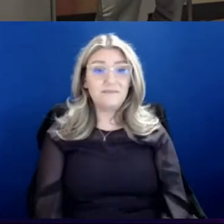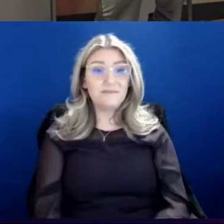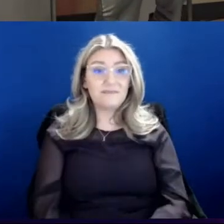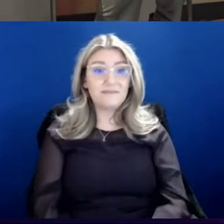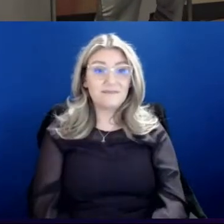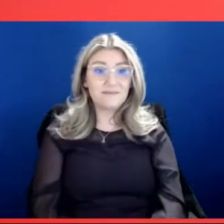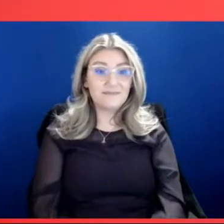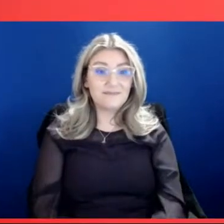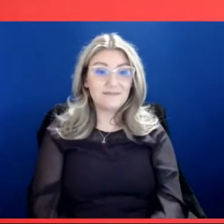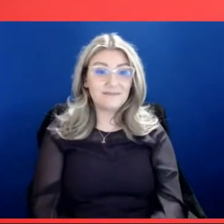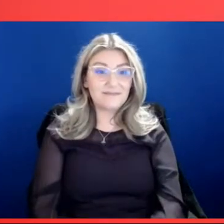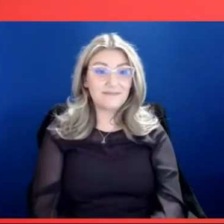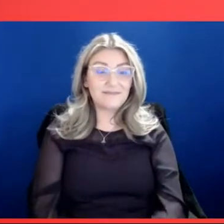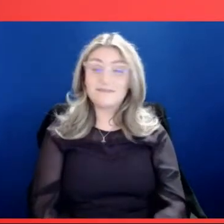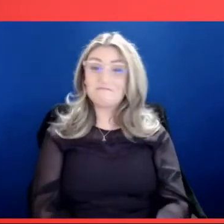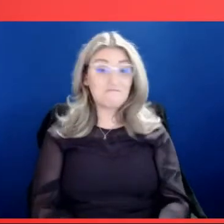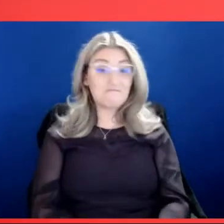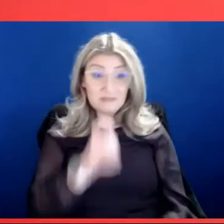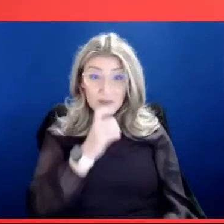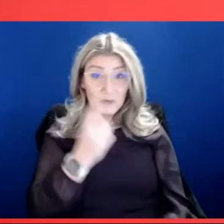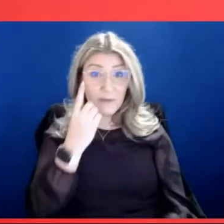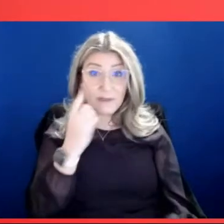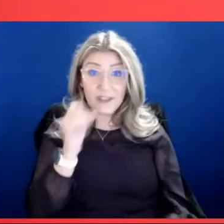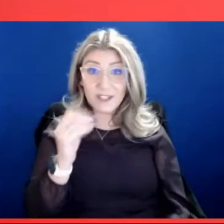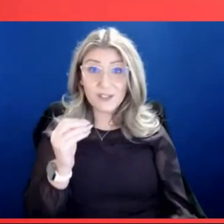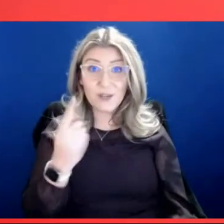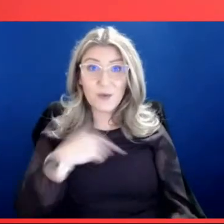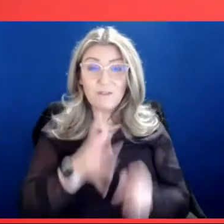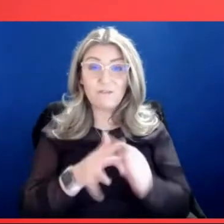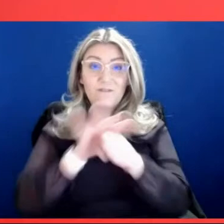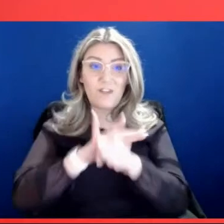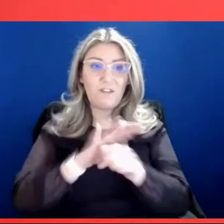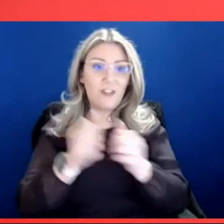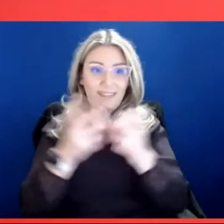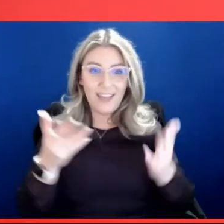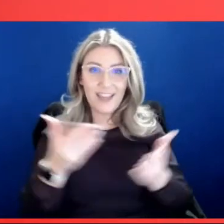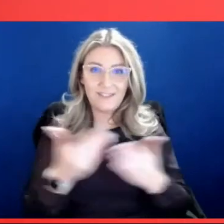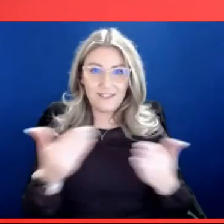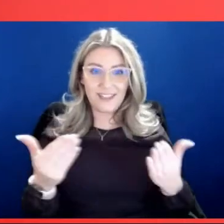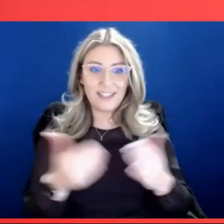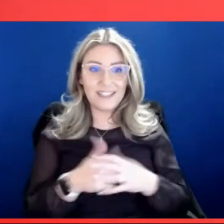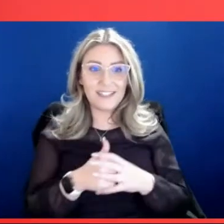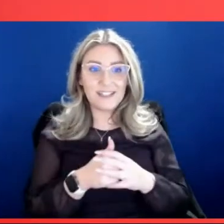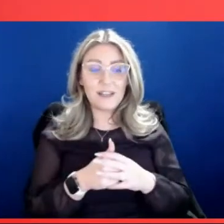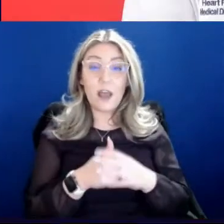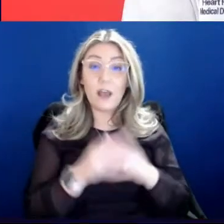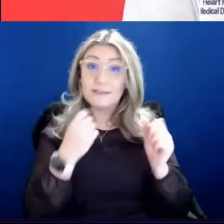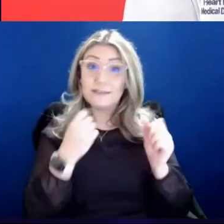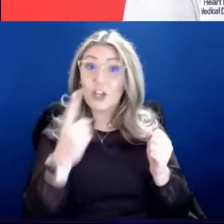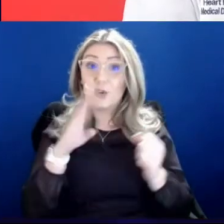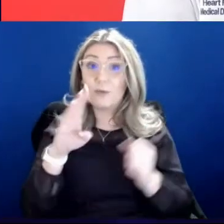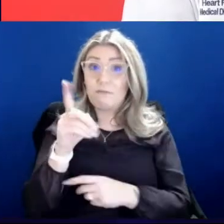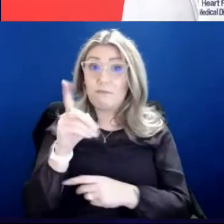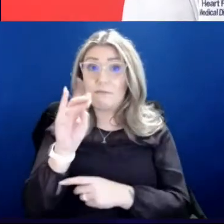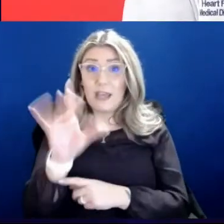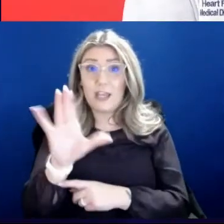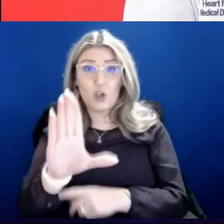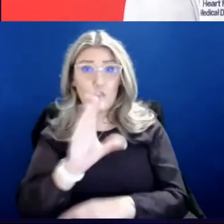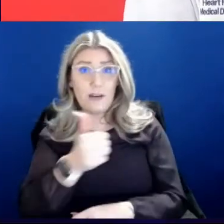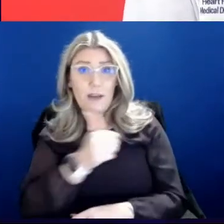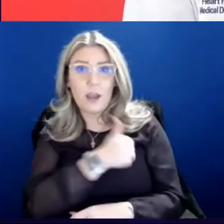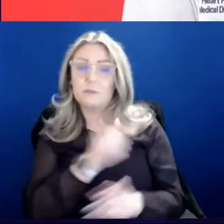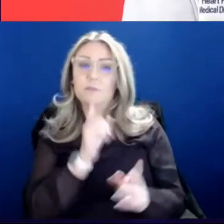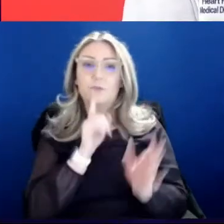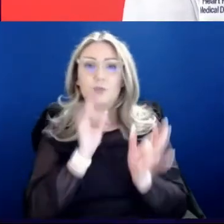I don't think so. I mean, I think, we've covered a lot of things. I can tell you that Becky's attitude is very important,